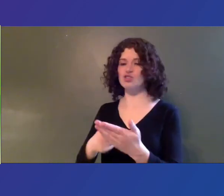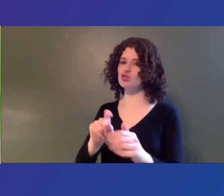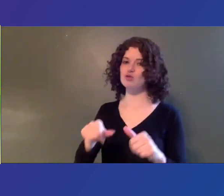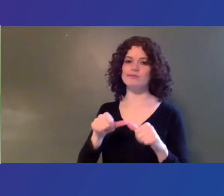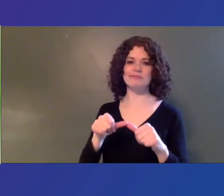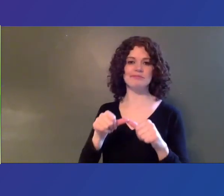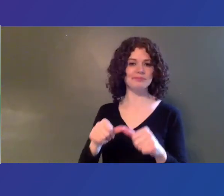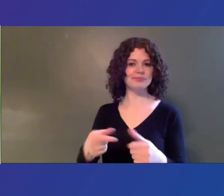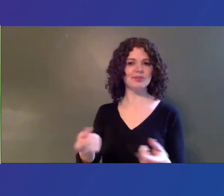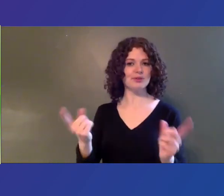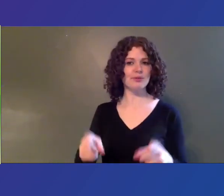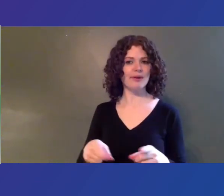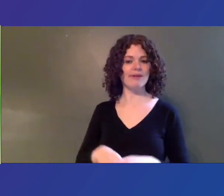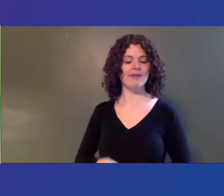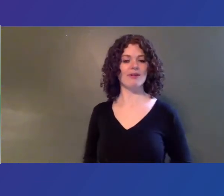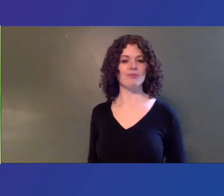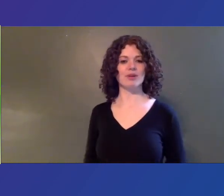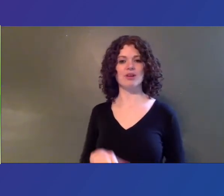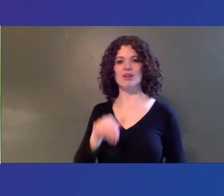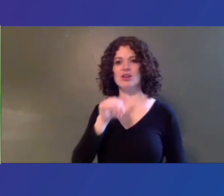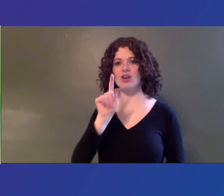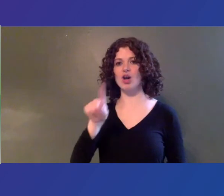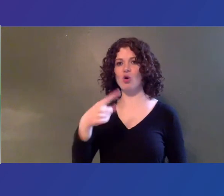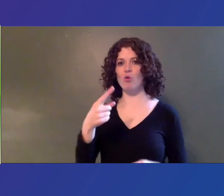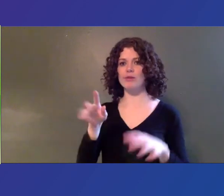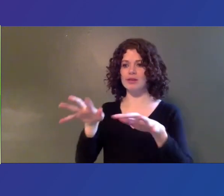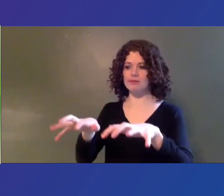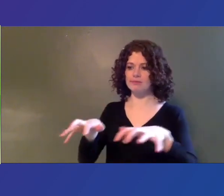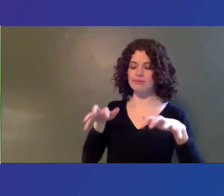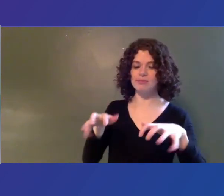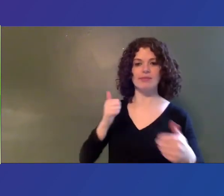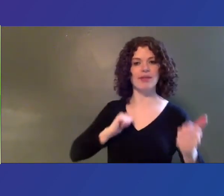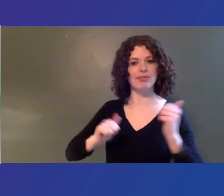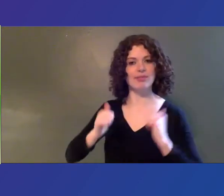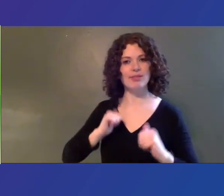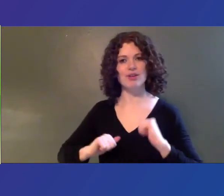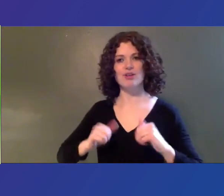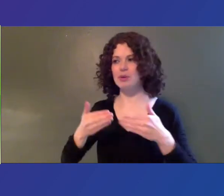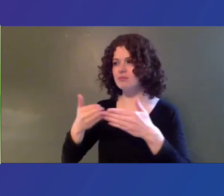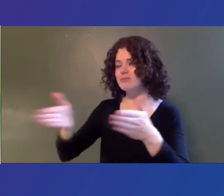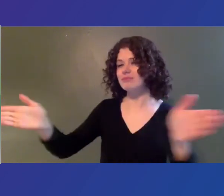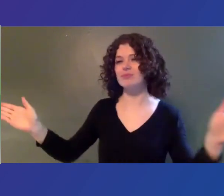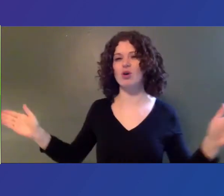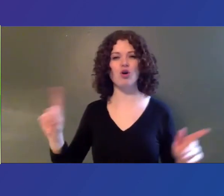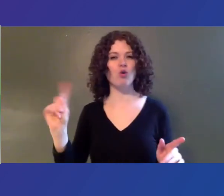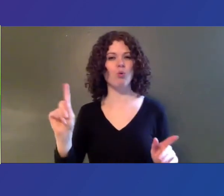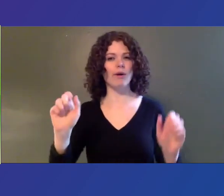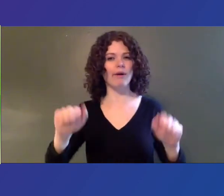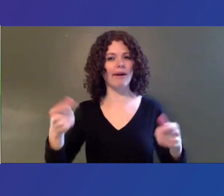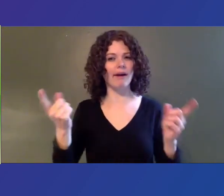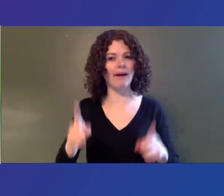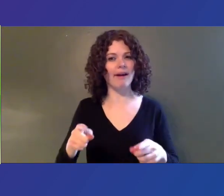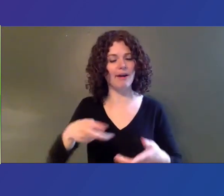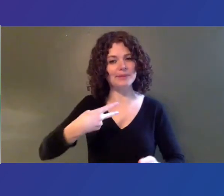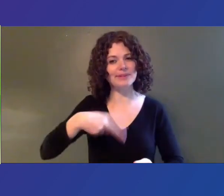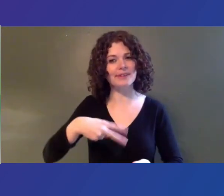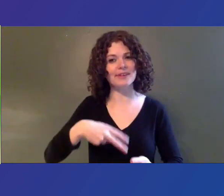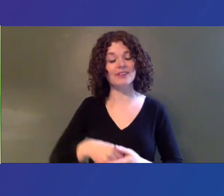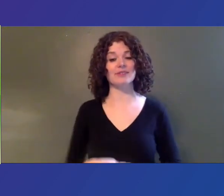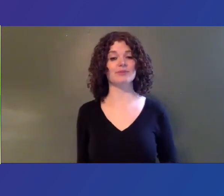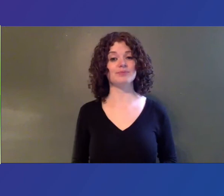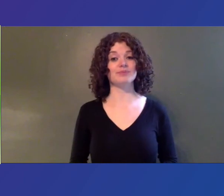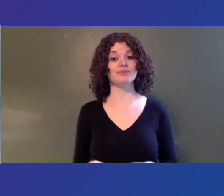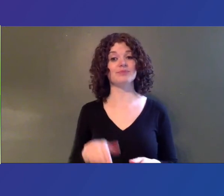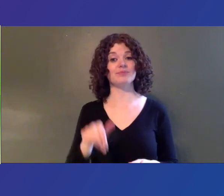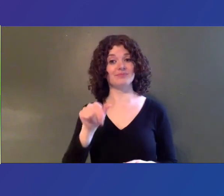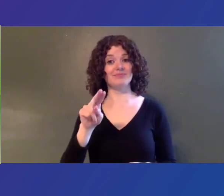like looking beyond the proscenium. Because of what happened in the pandemic. And beyond the classroom, because of the virtual